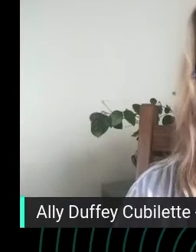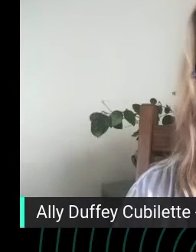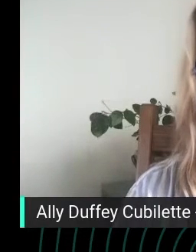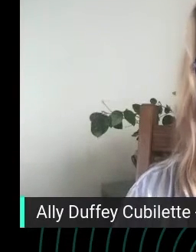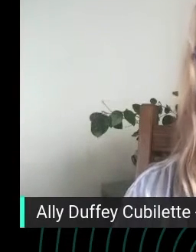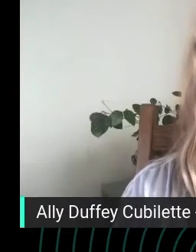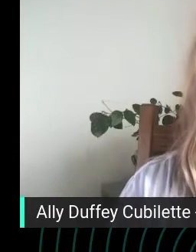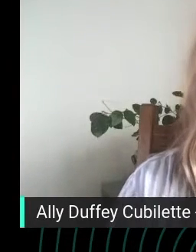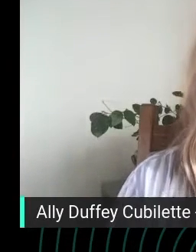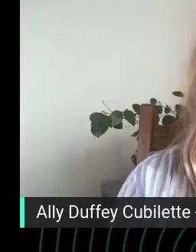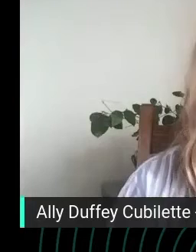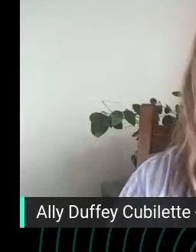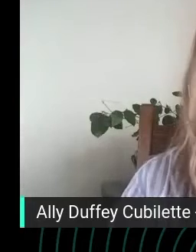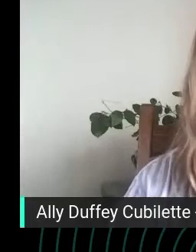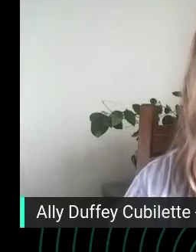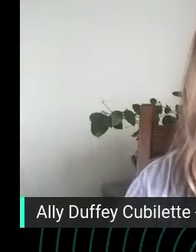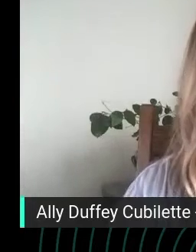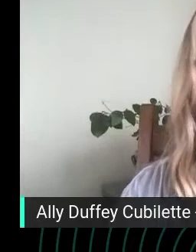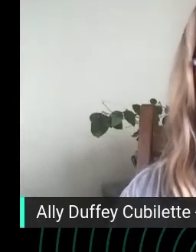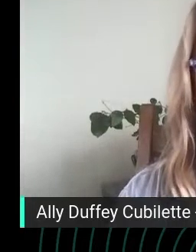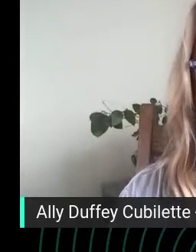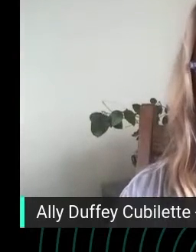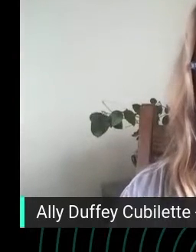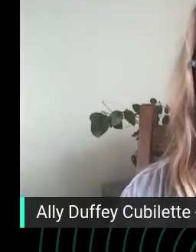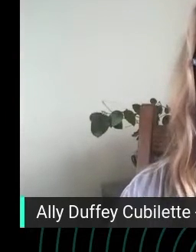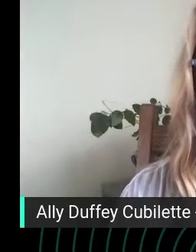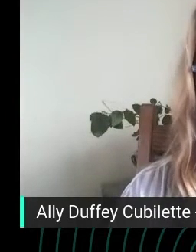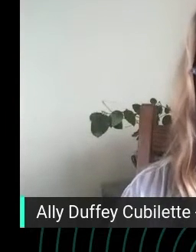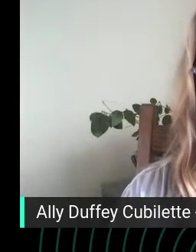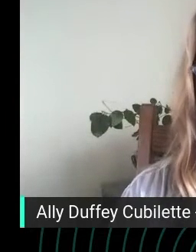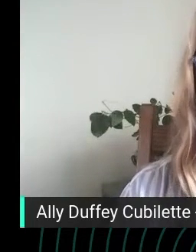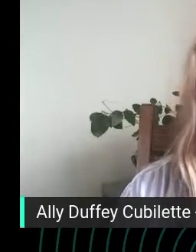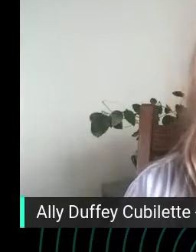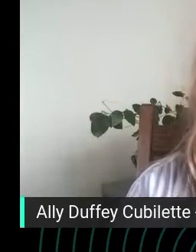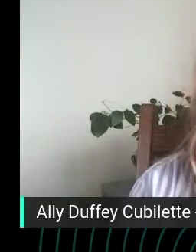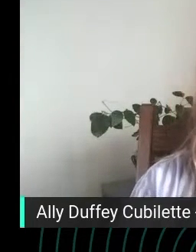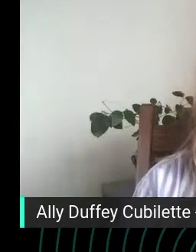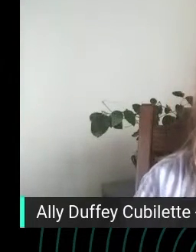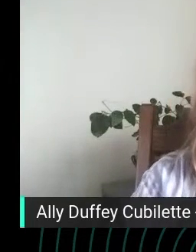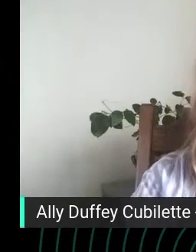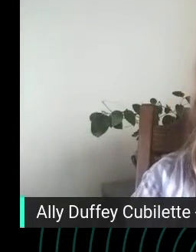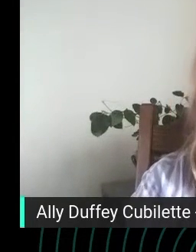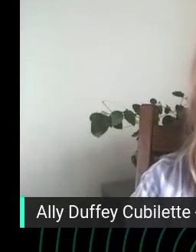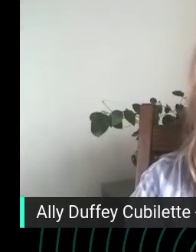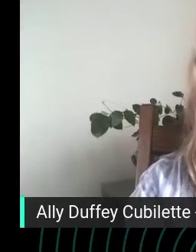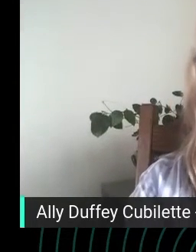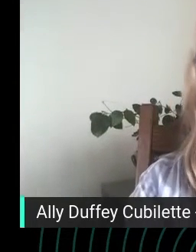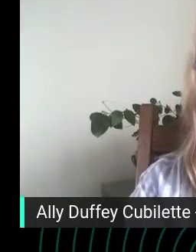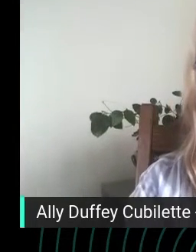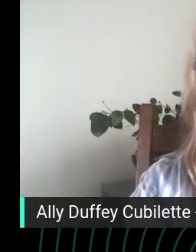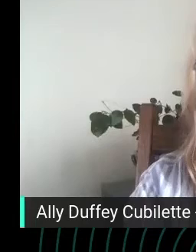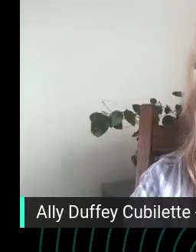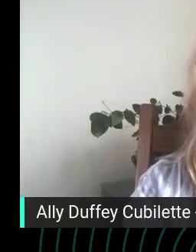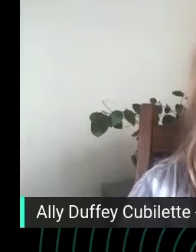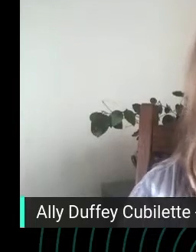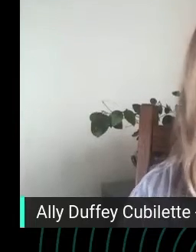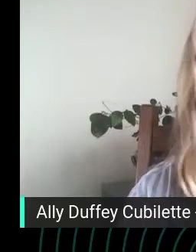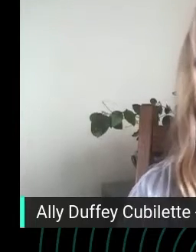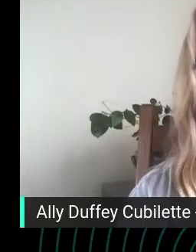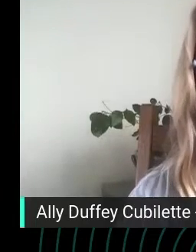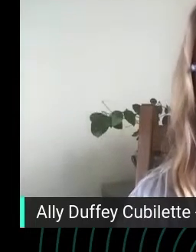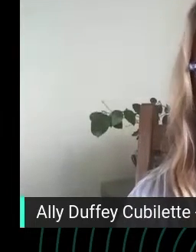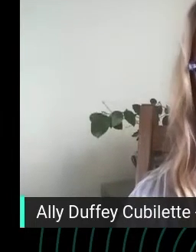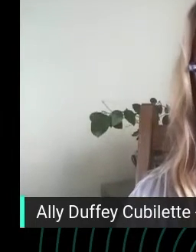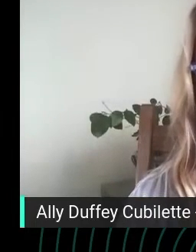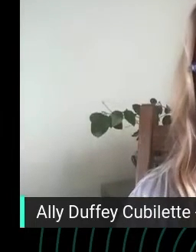people. Now that you've hopefully been inspired by the last session and how data can help us make better decisions, I hope